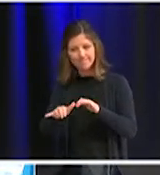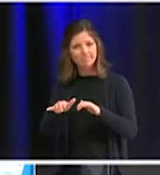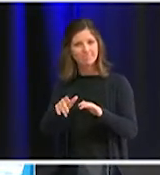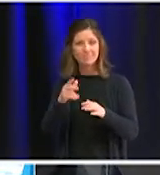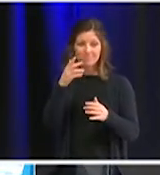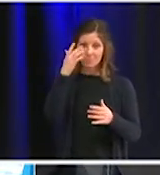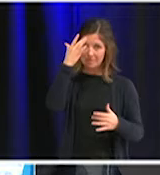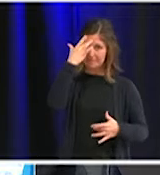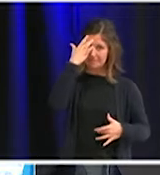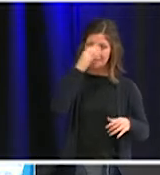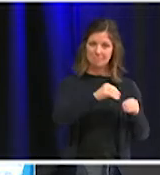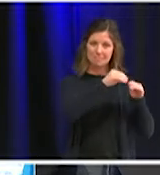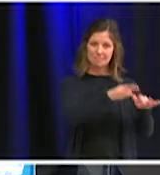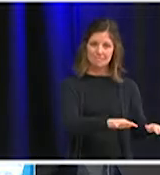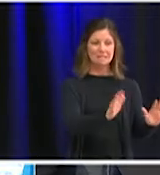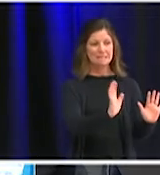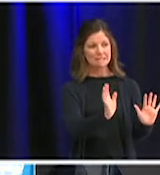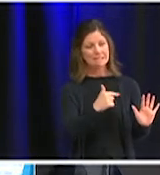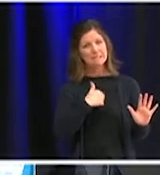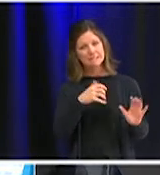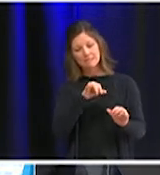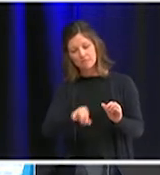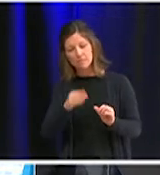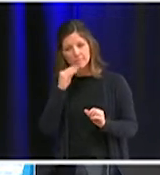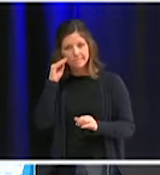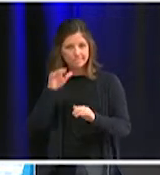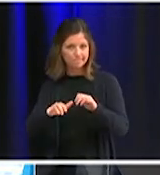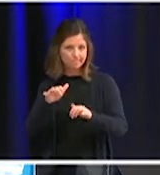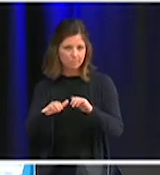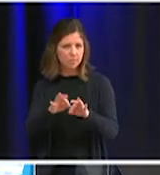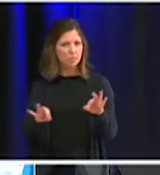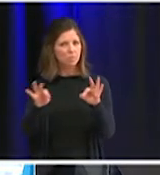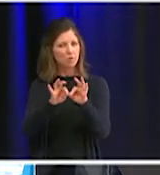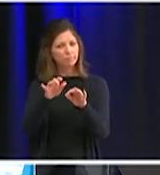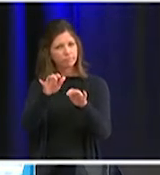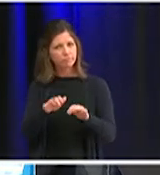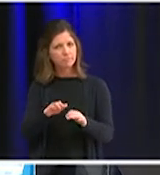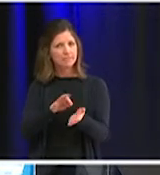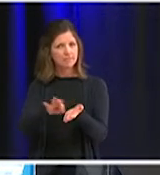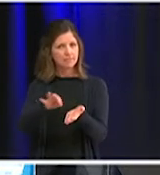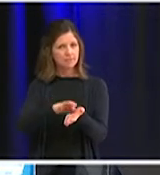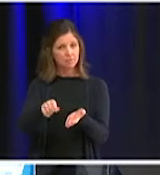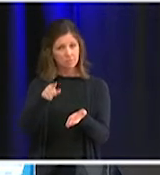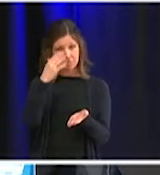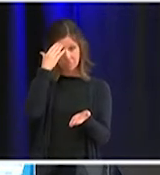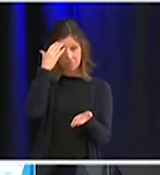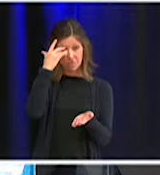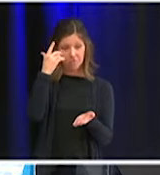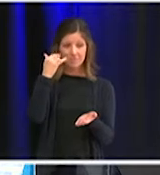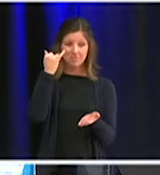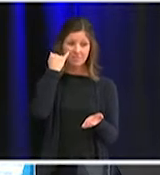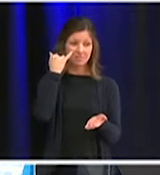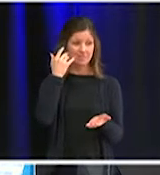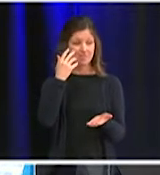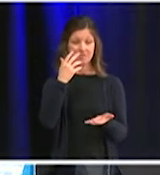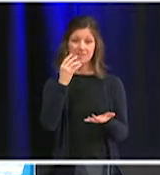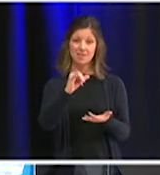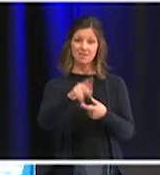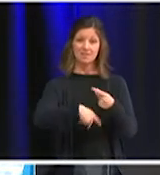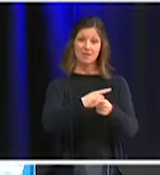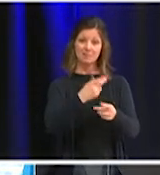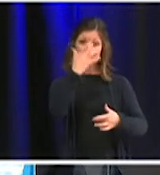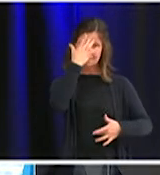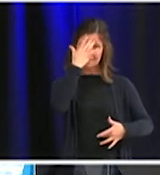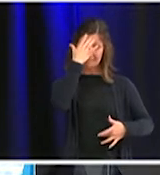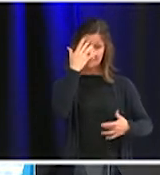online and make sure you fill it out. Because one of the things about when you deal with diseases of this nature, you want to